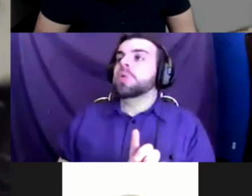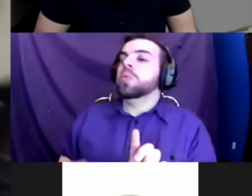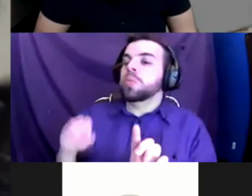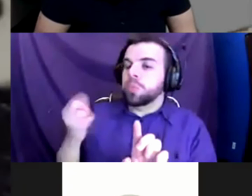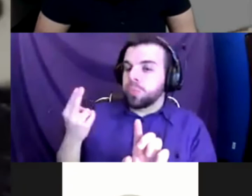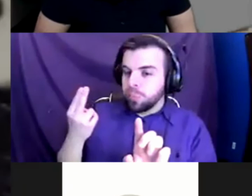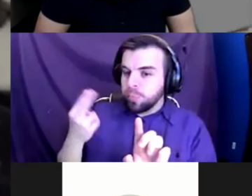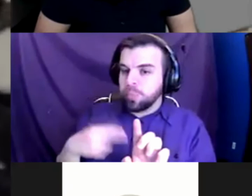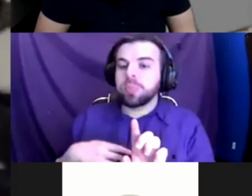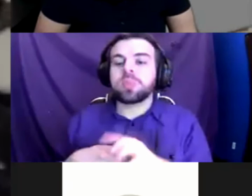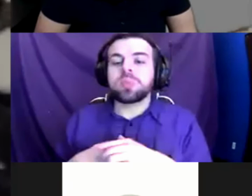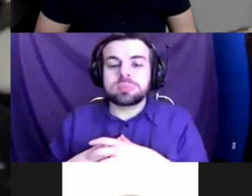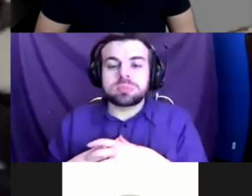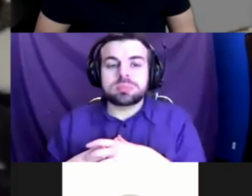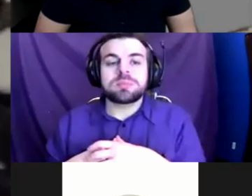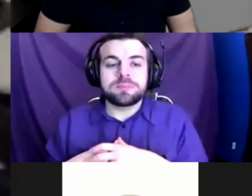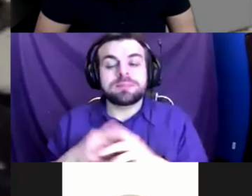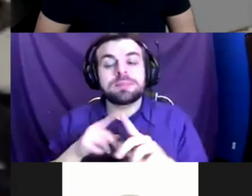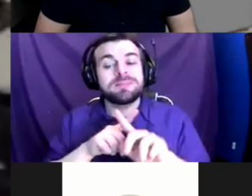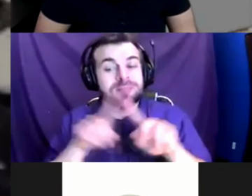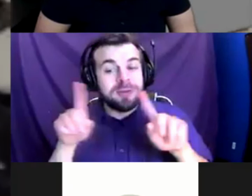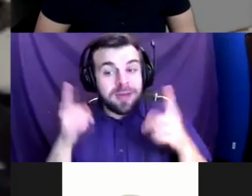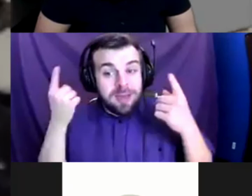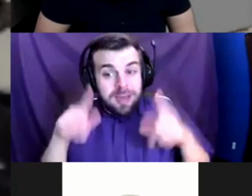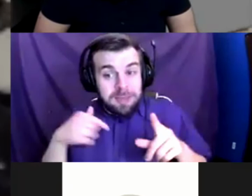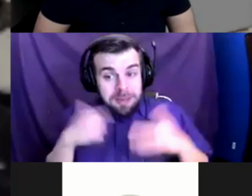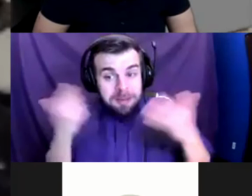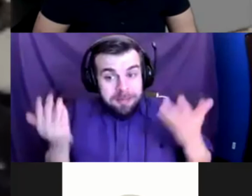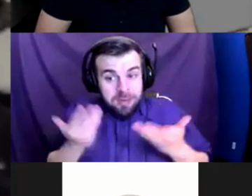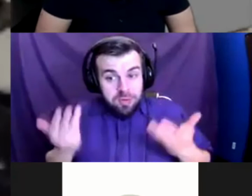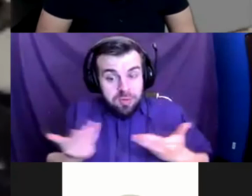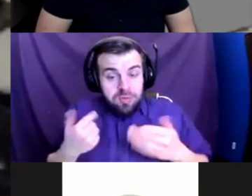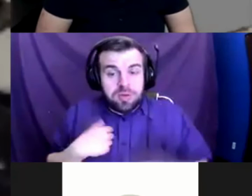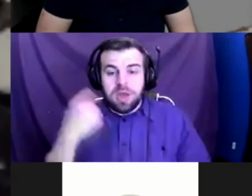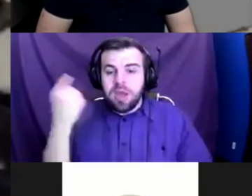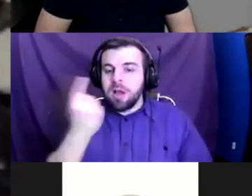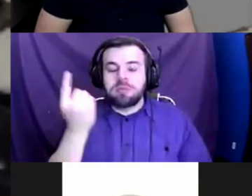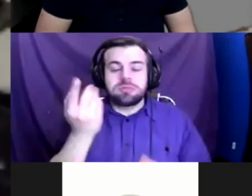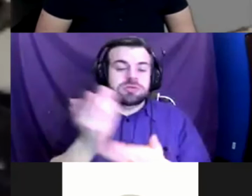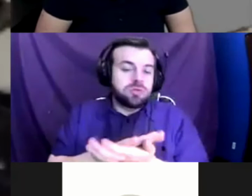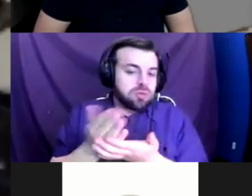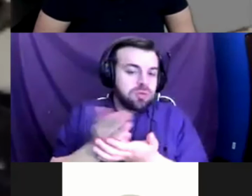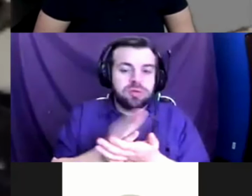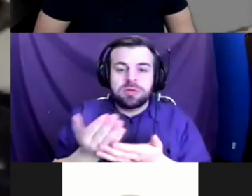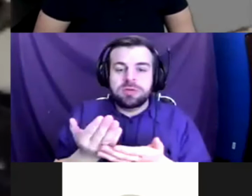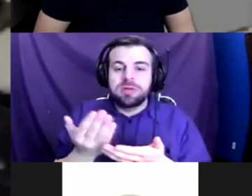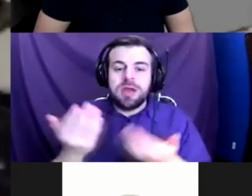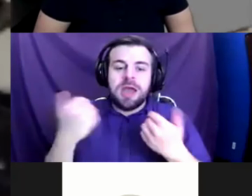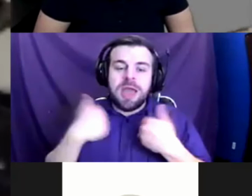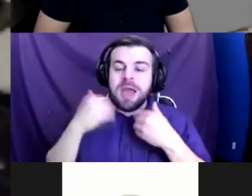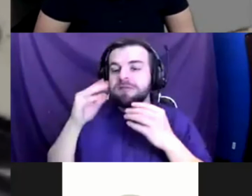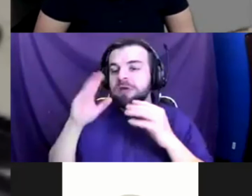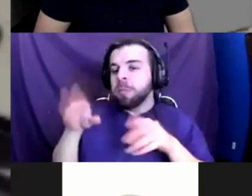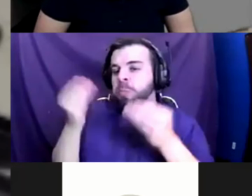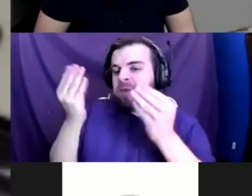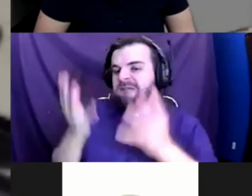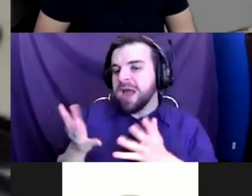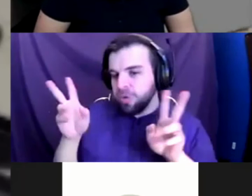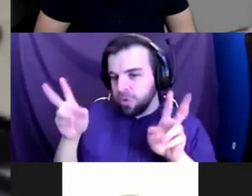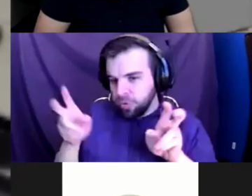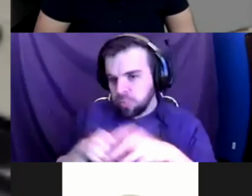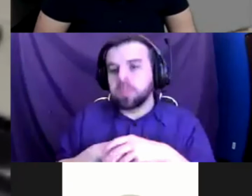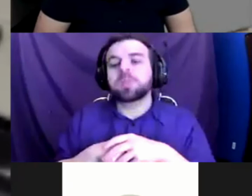here, I always have a provider. Yeah. Yeah. Well, I can tell you right now, you're starting to make me a